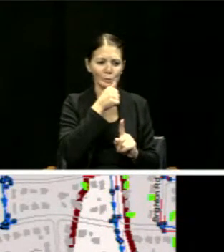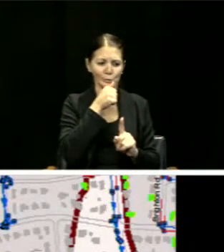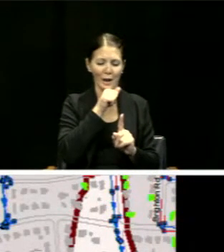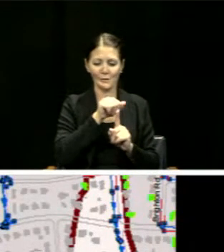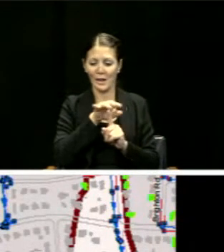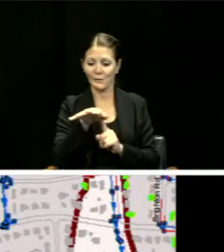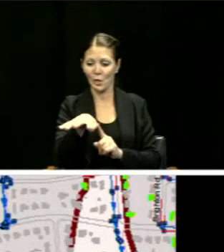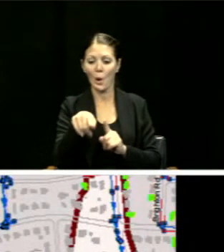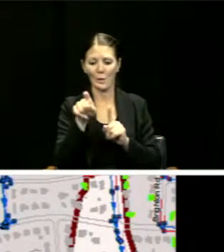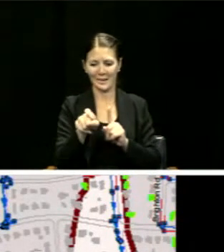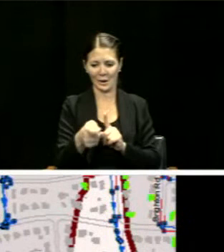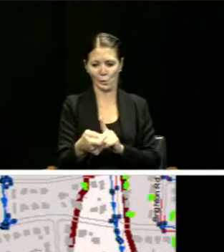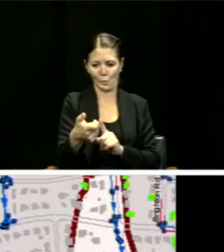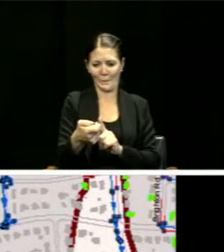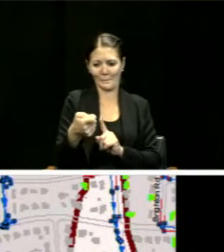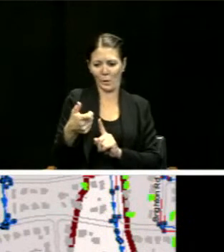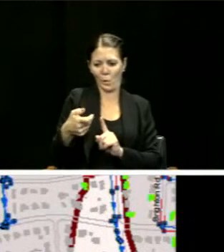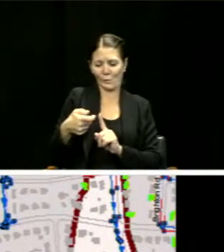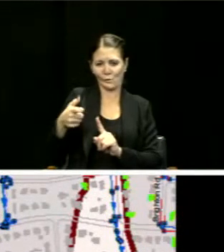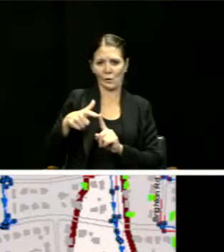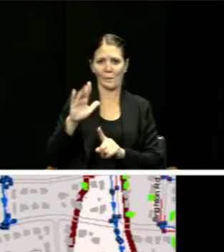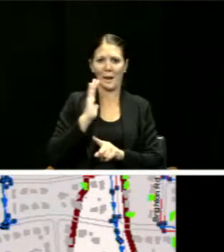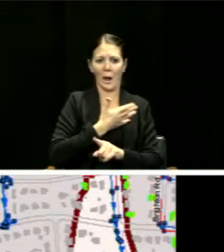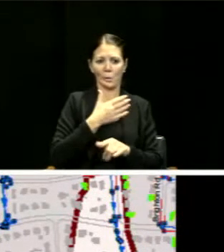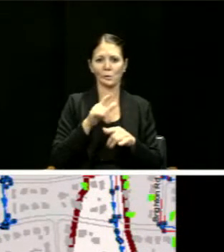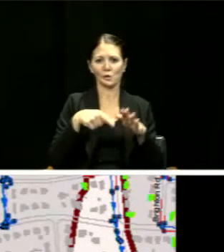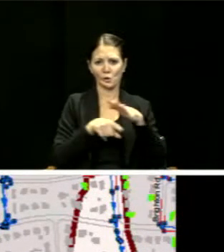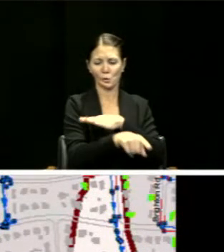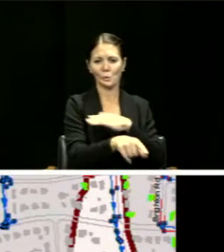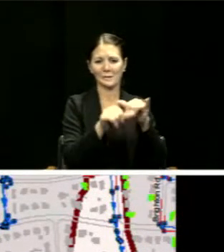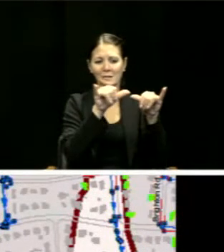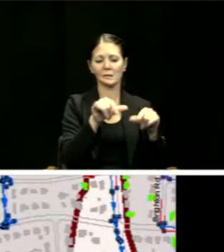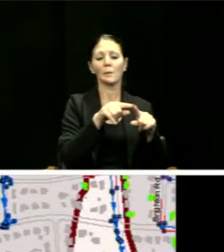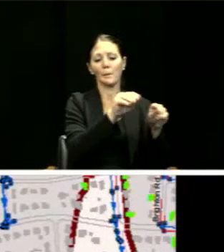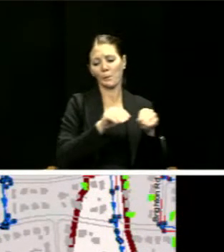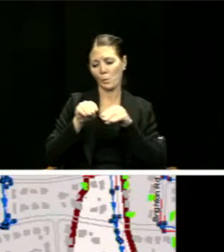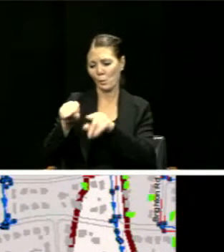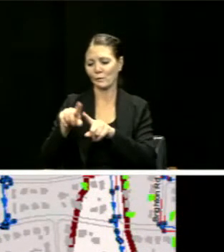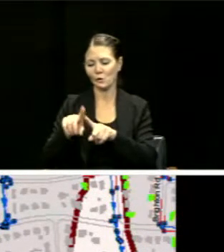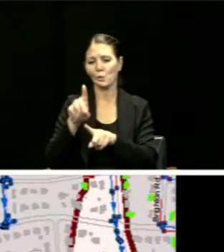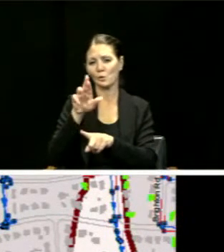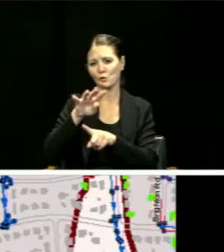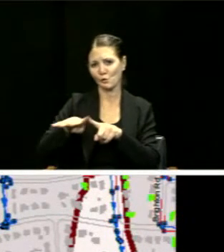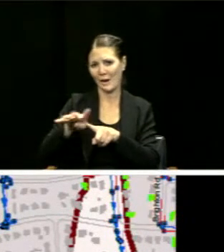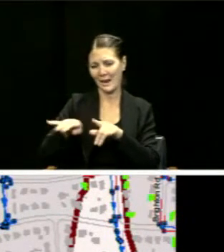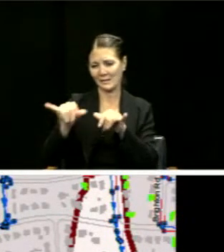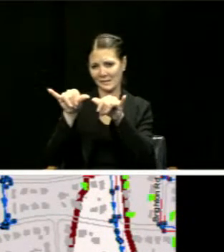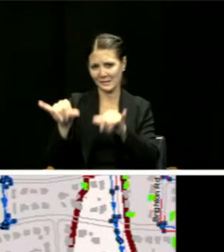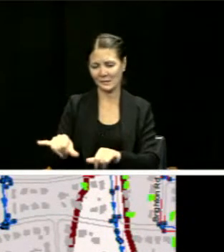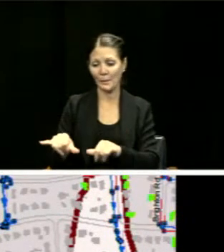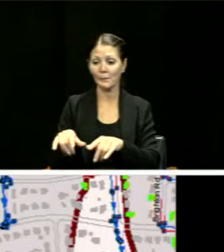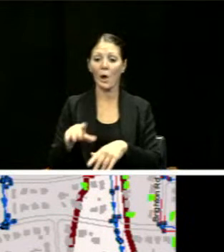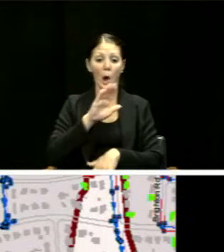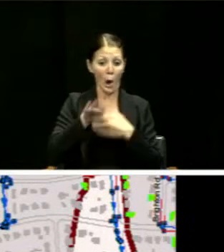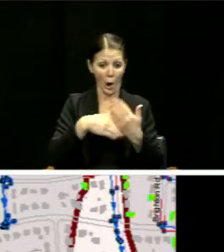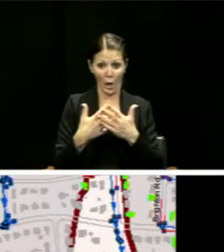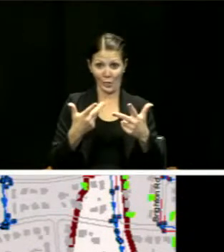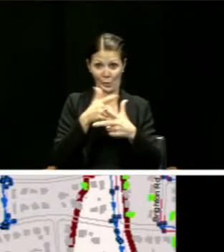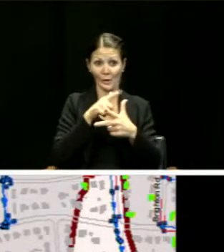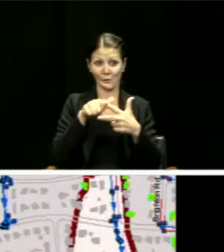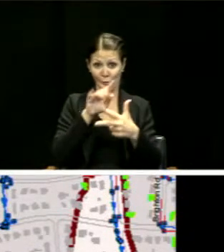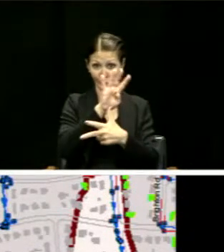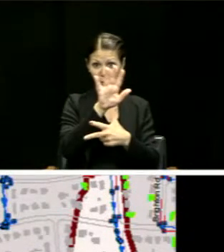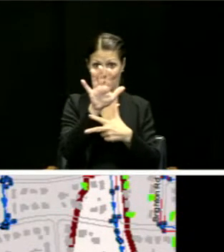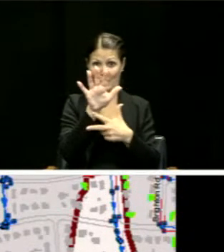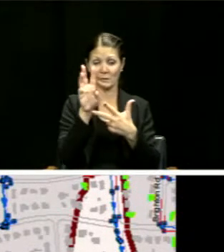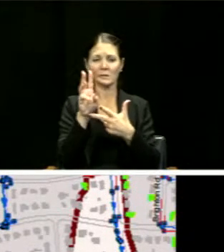that needs to be removed from the sewer system and put in the drainage system. And in all 3 areas, 4, 5, and 6, is